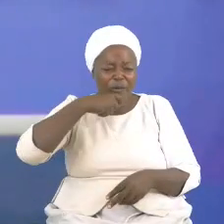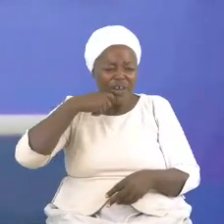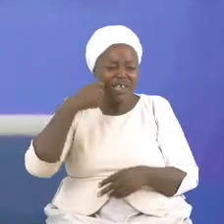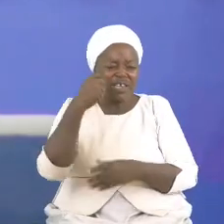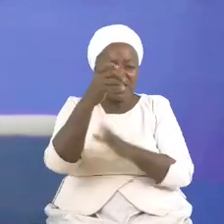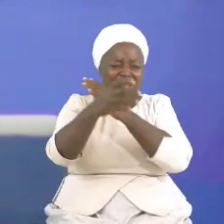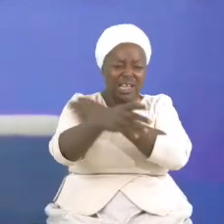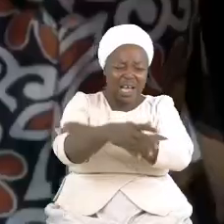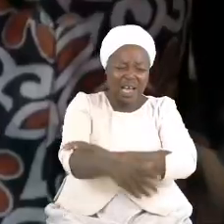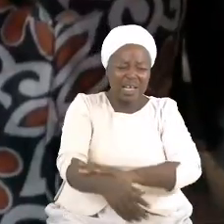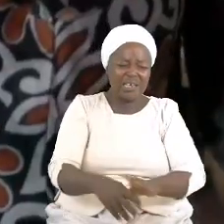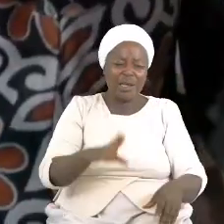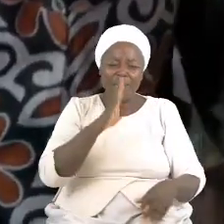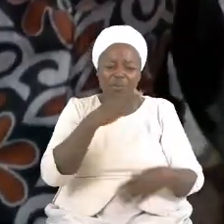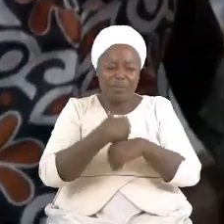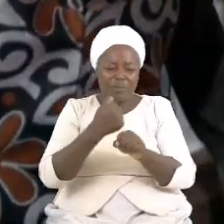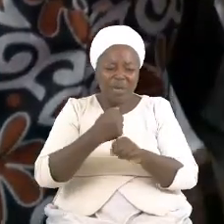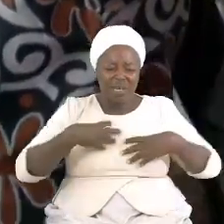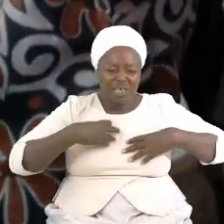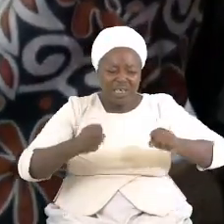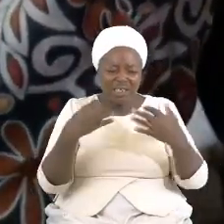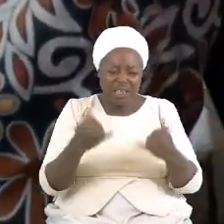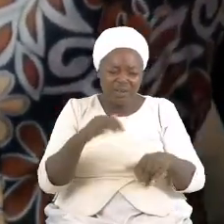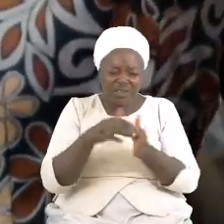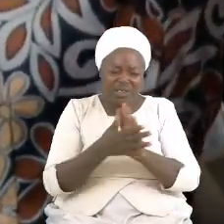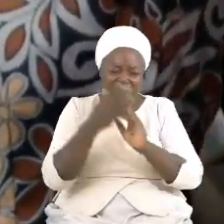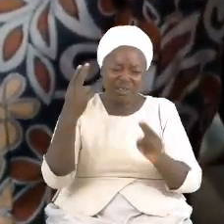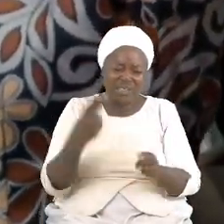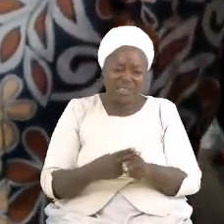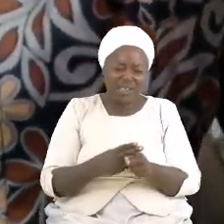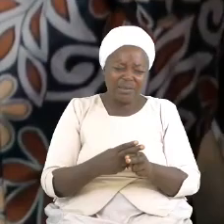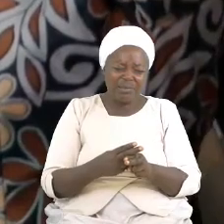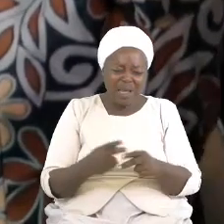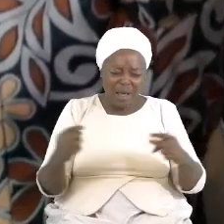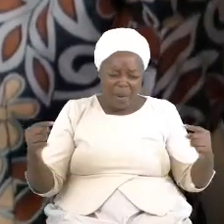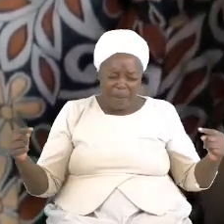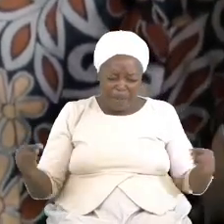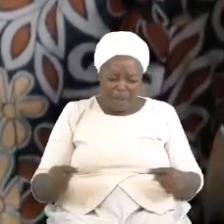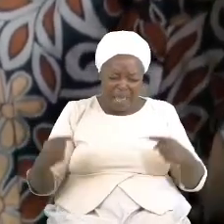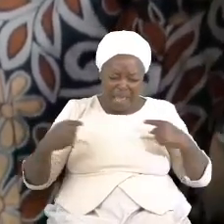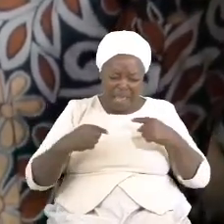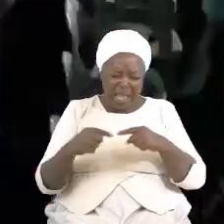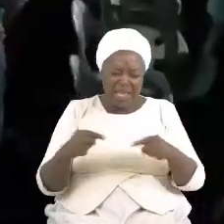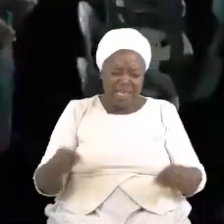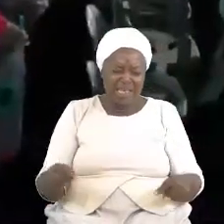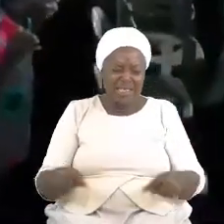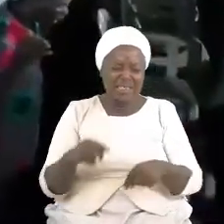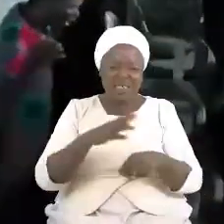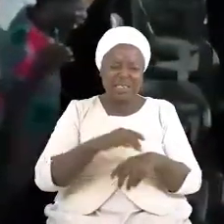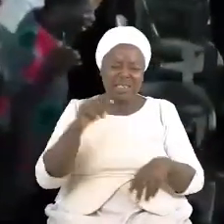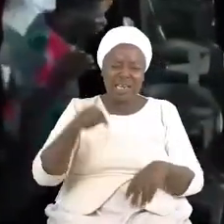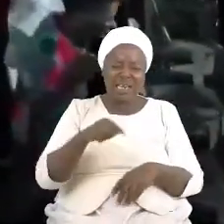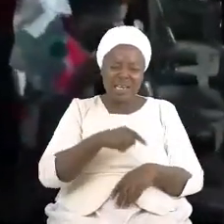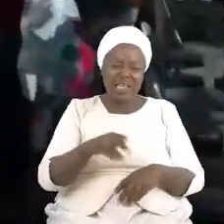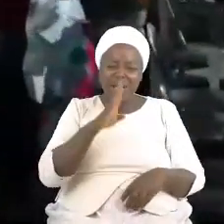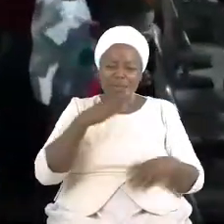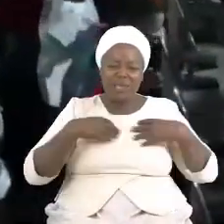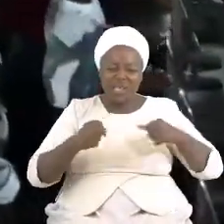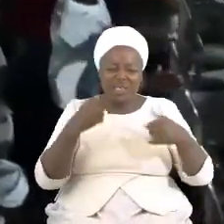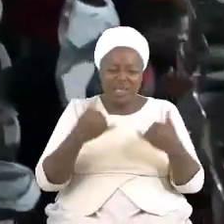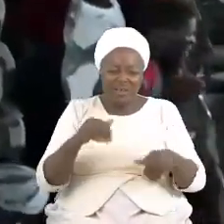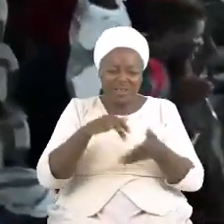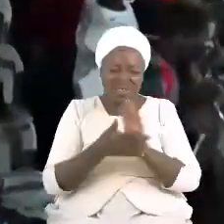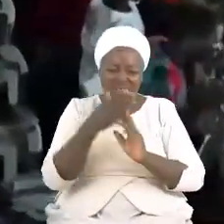whole in Jesus' name. Arthritis, be healed in Jesus' name.